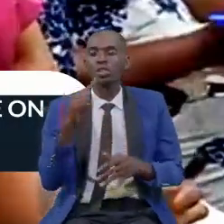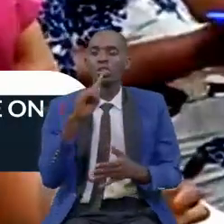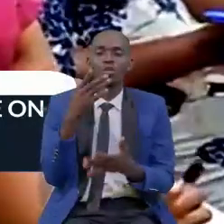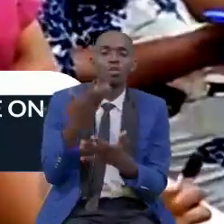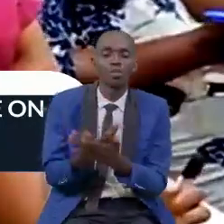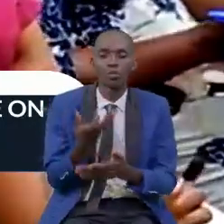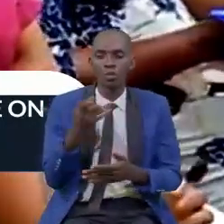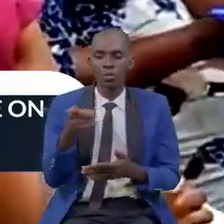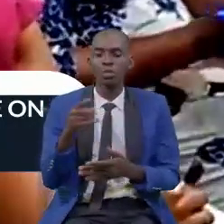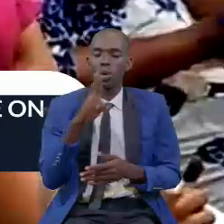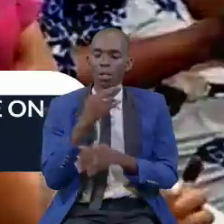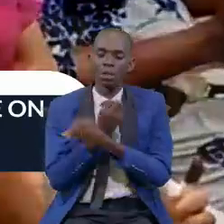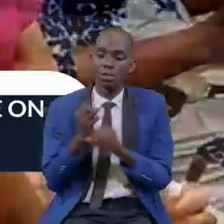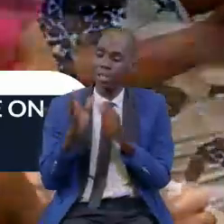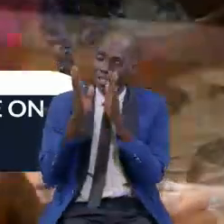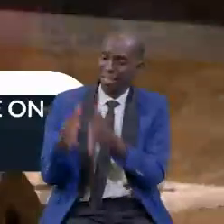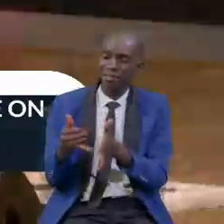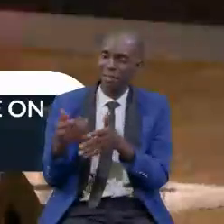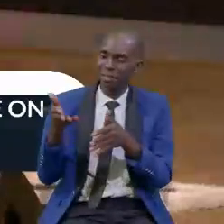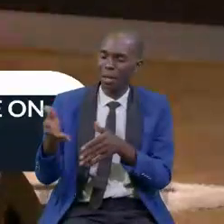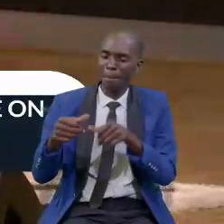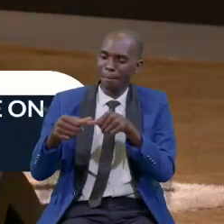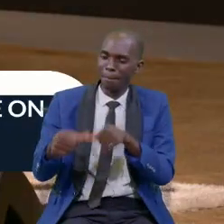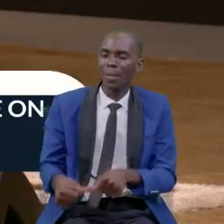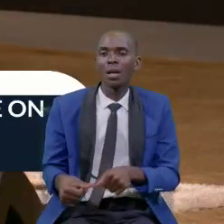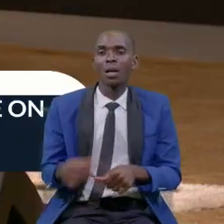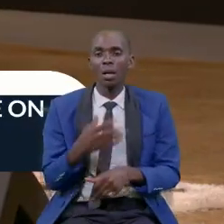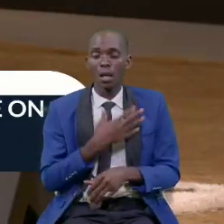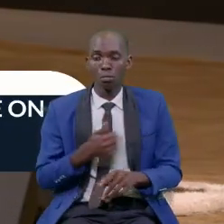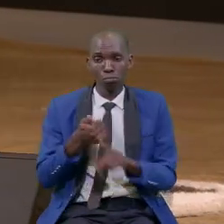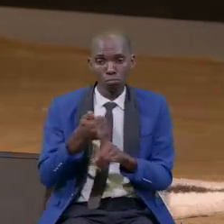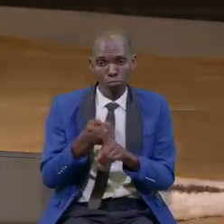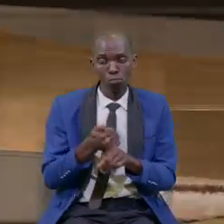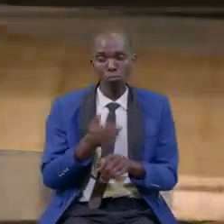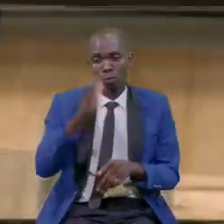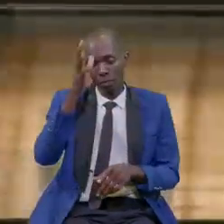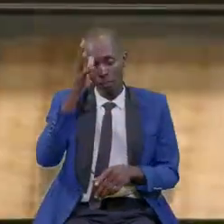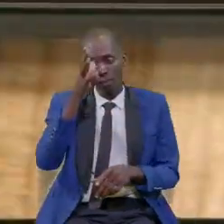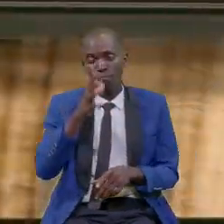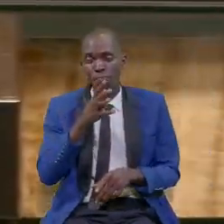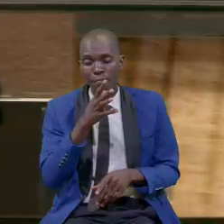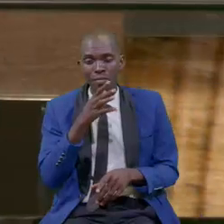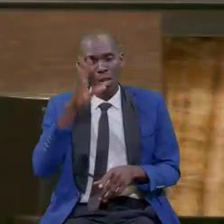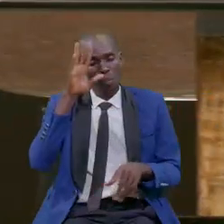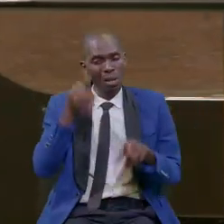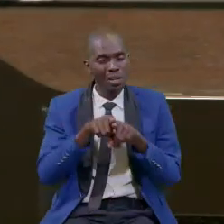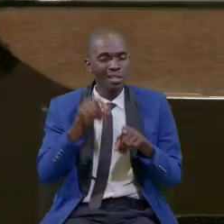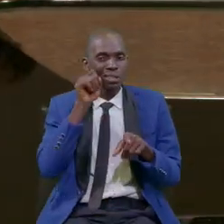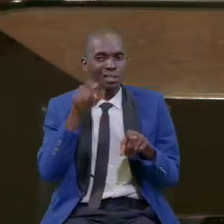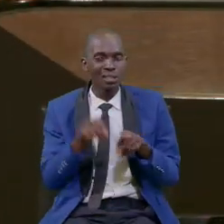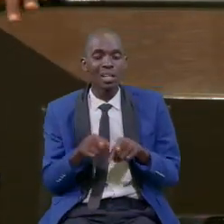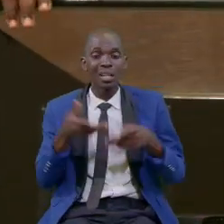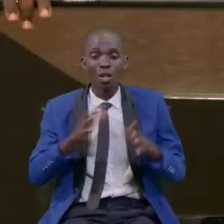remain there permanently. And then yourself, your father, your mother, your brothers, your sisters, let them